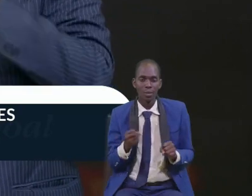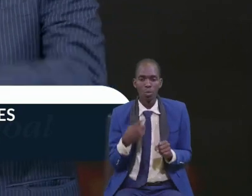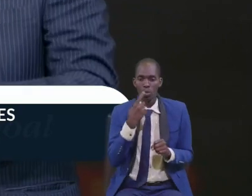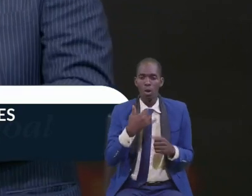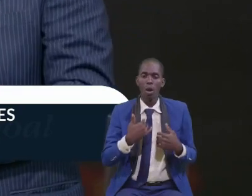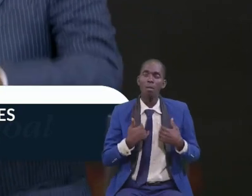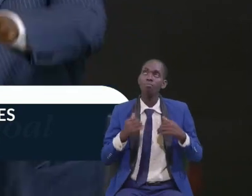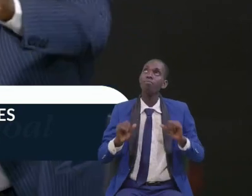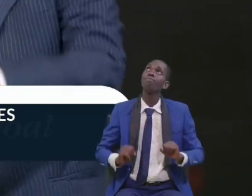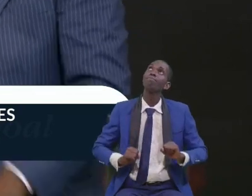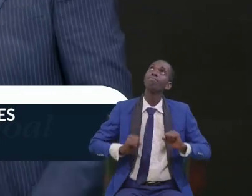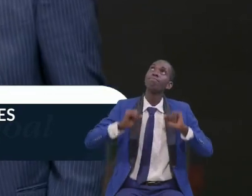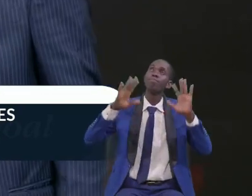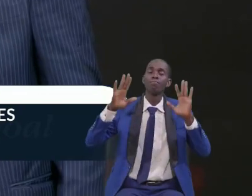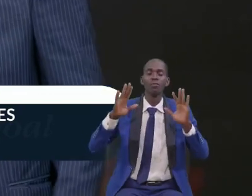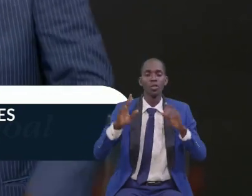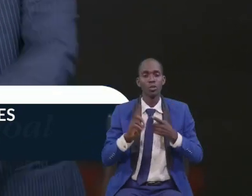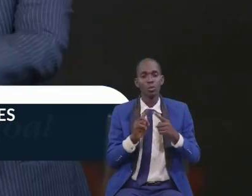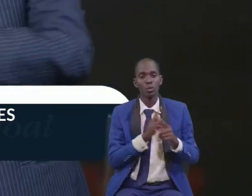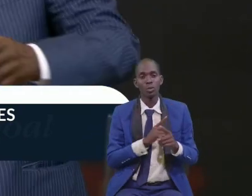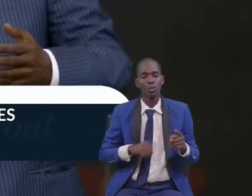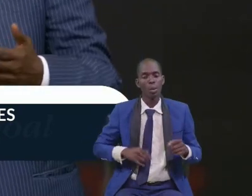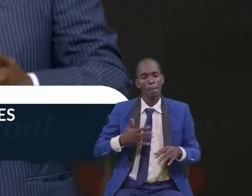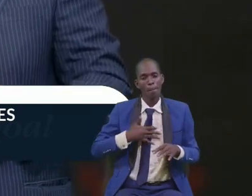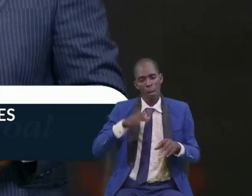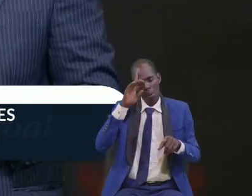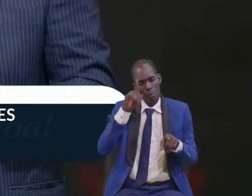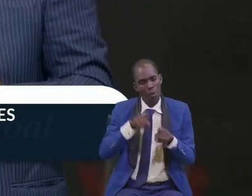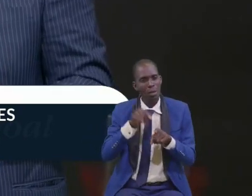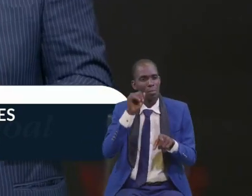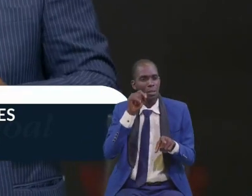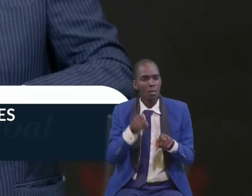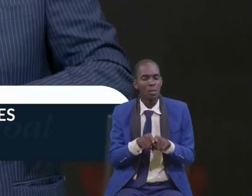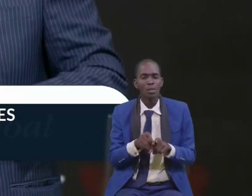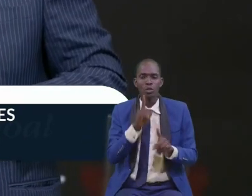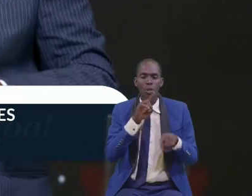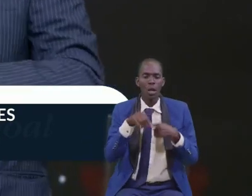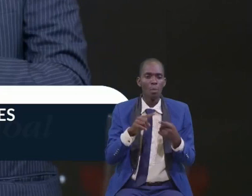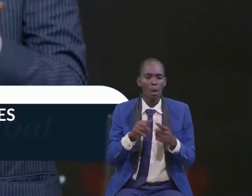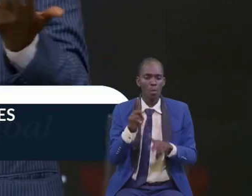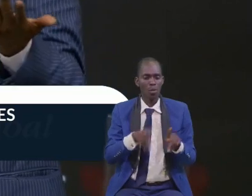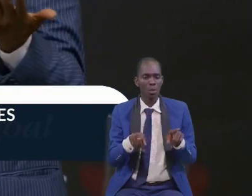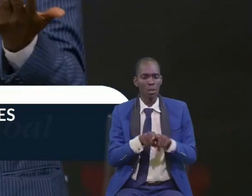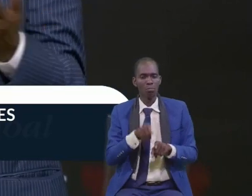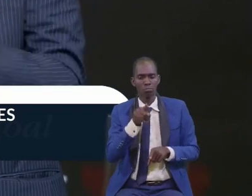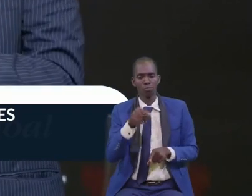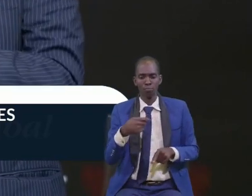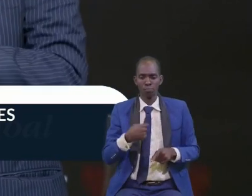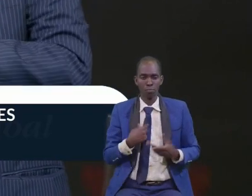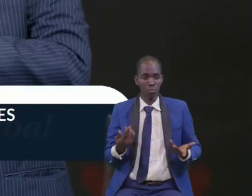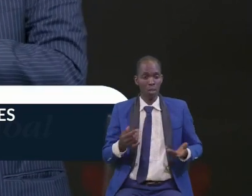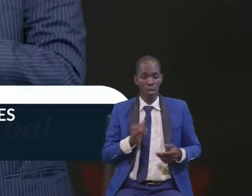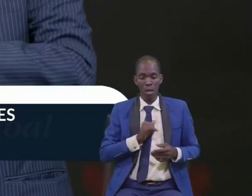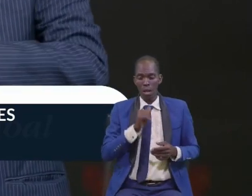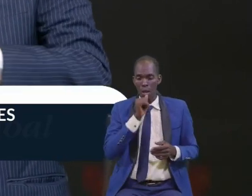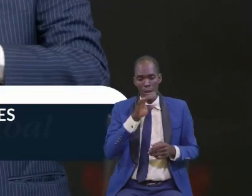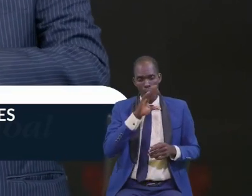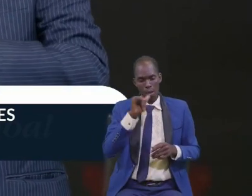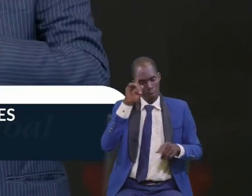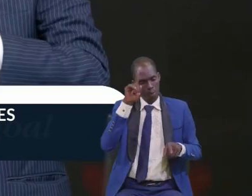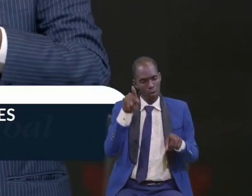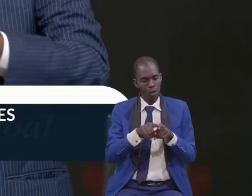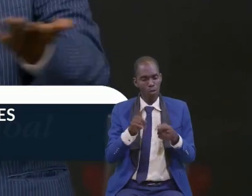and committed to the Lord. My brethren, is talking about people like him. He says, I'm a brother to the Lord Jesus